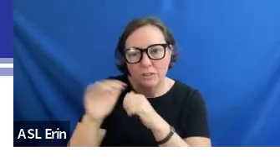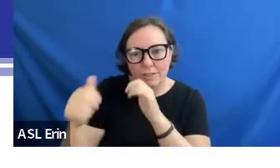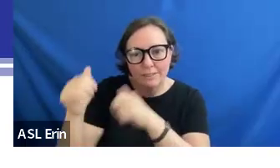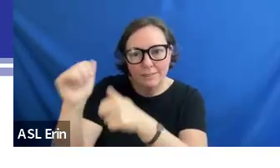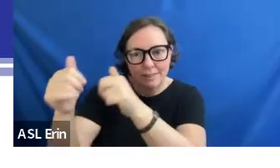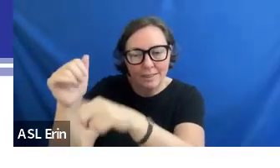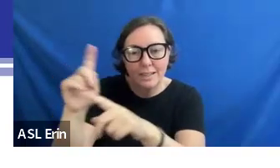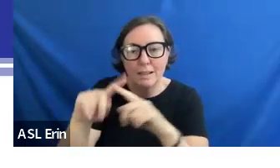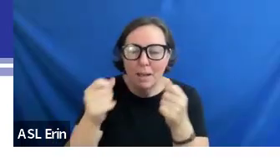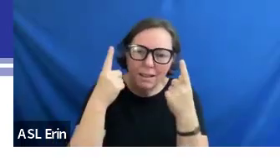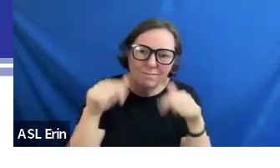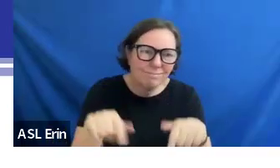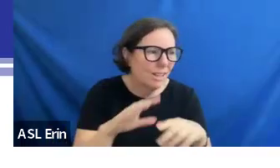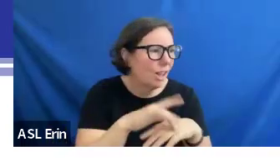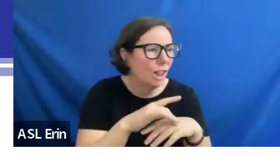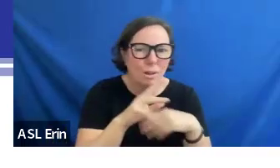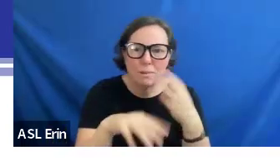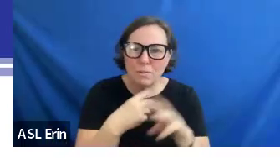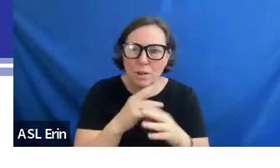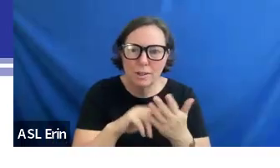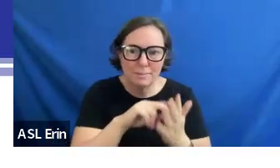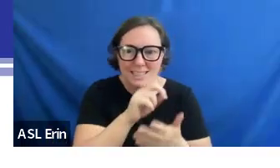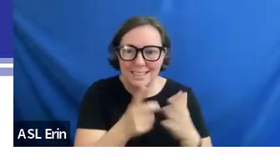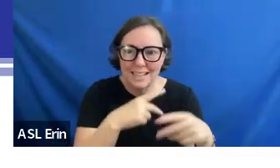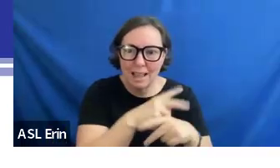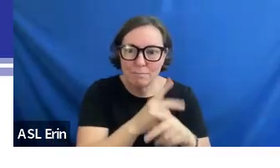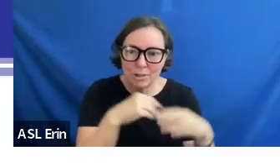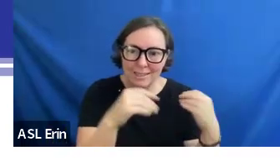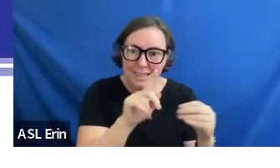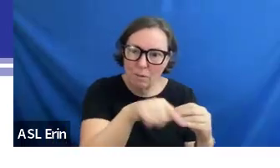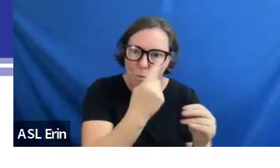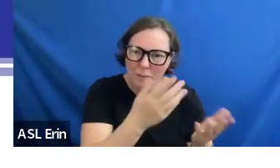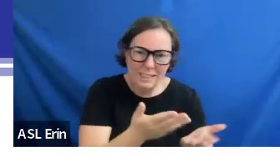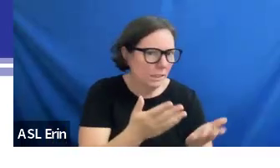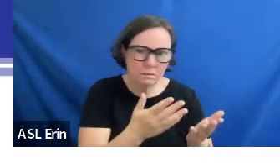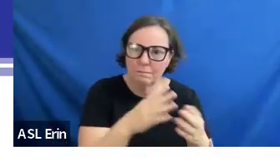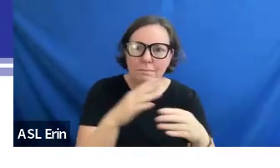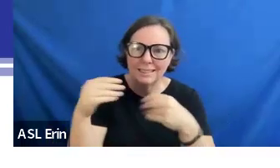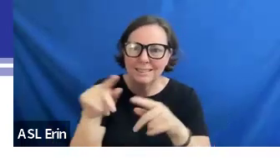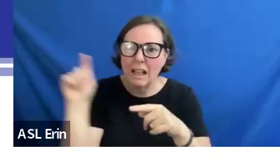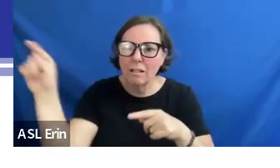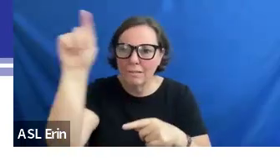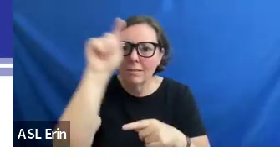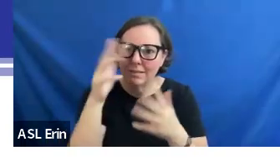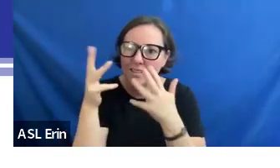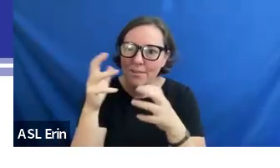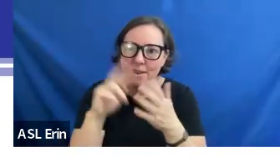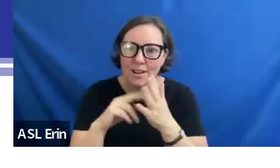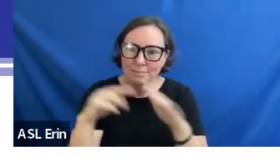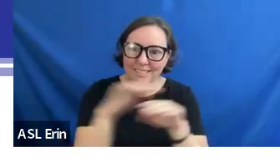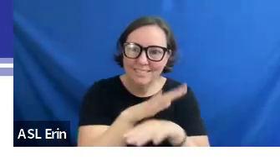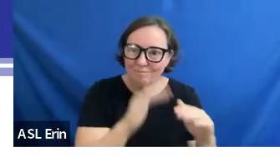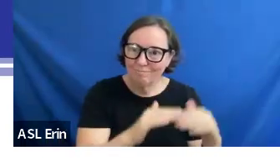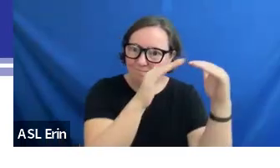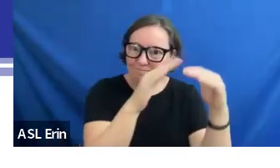in a global world, hopefully we'll get some positive trickle down effect here, even